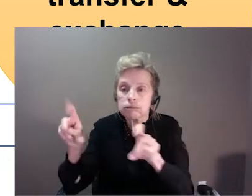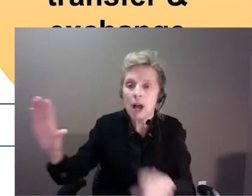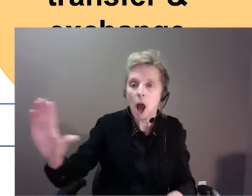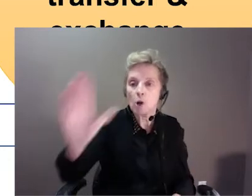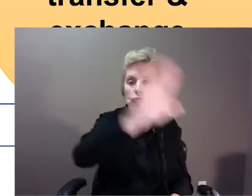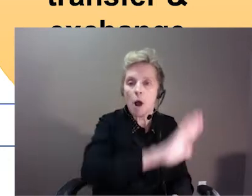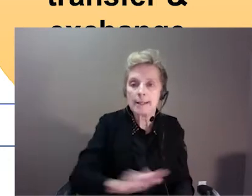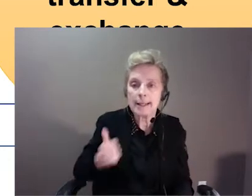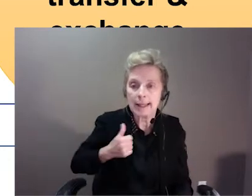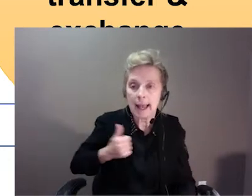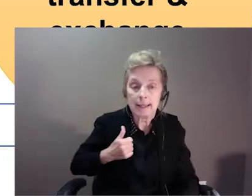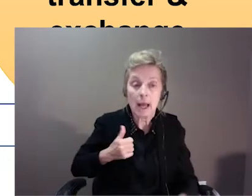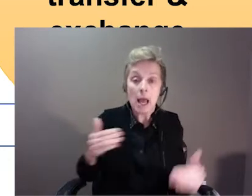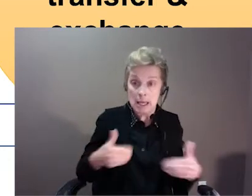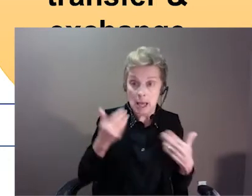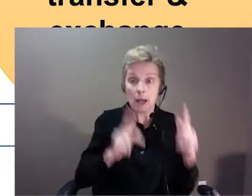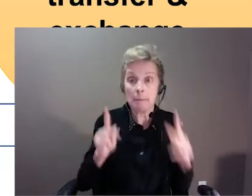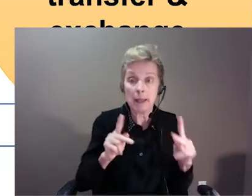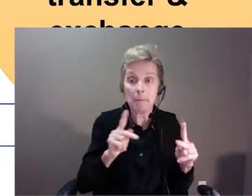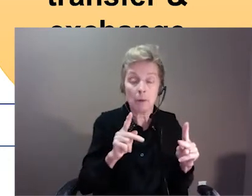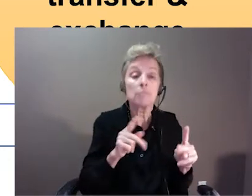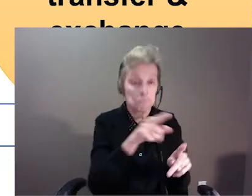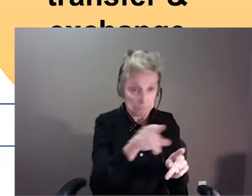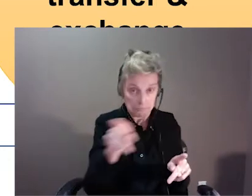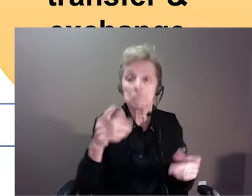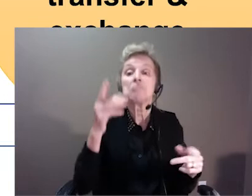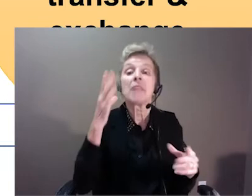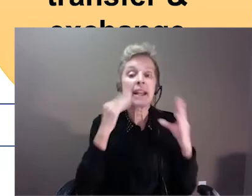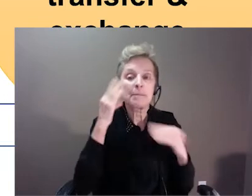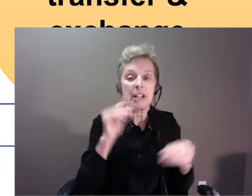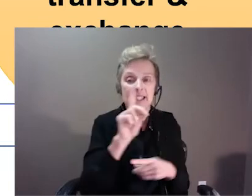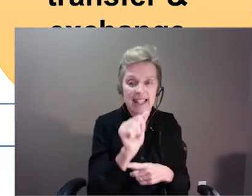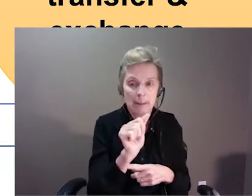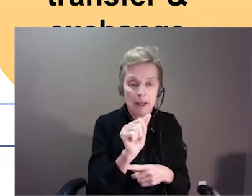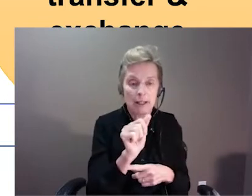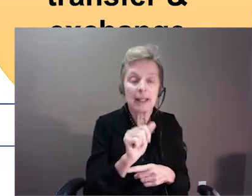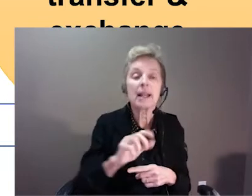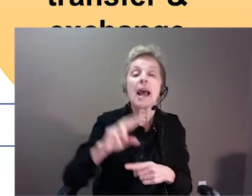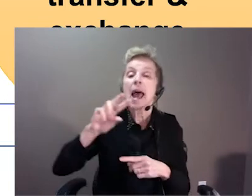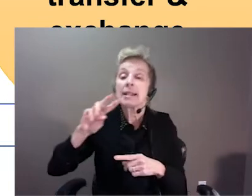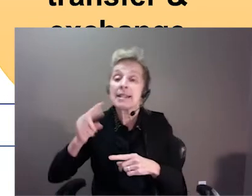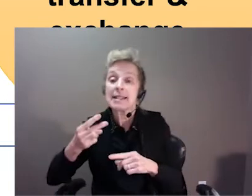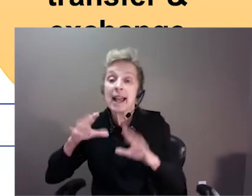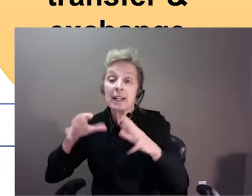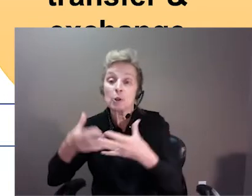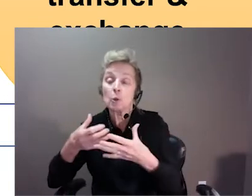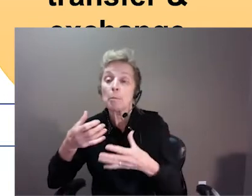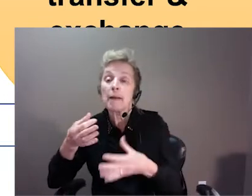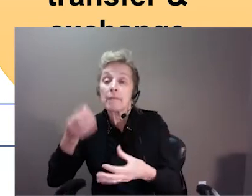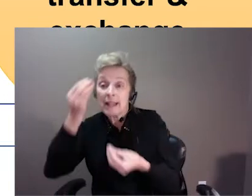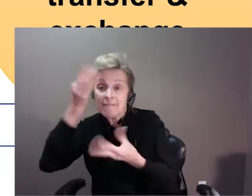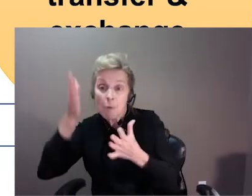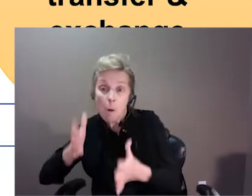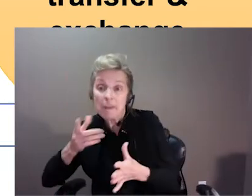young people who have lived experience with disability and a second group of key informants, which included policymakers,